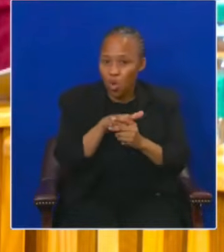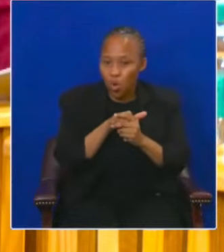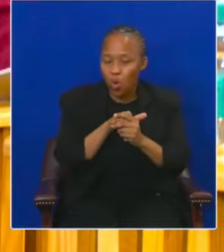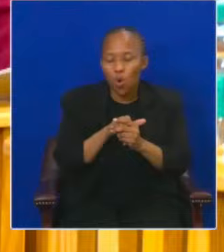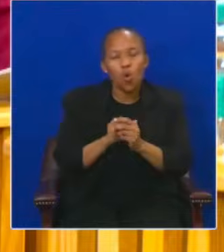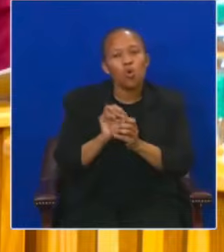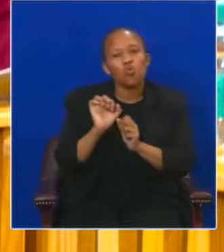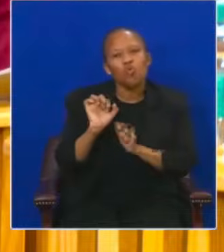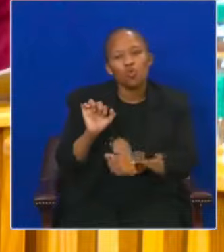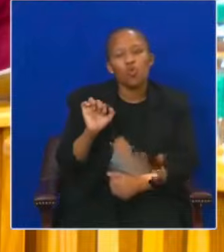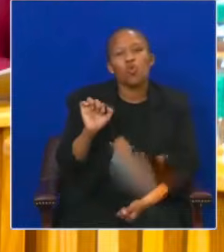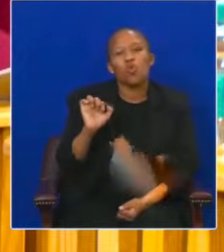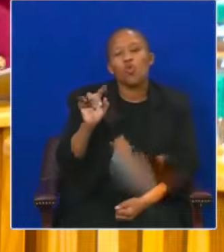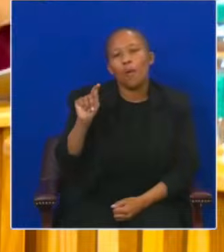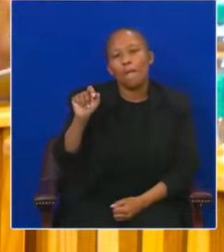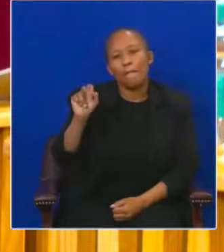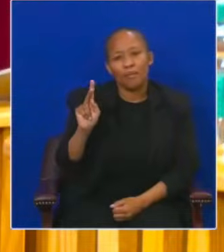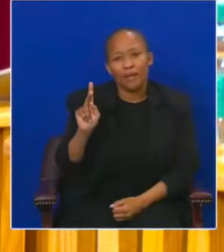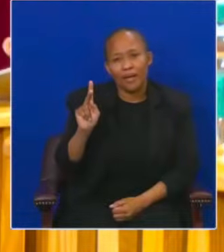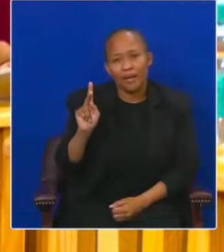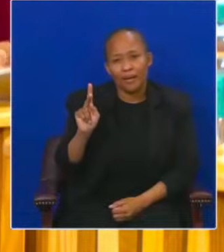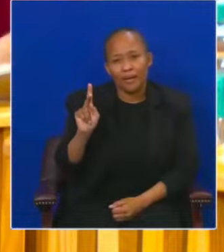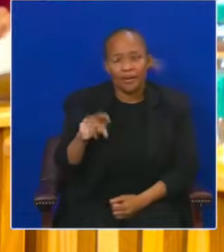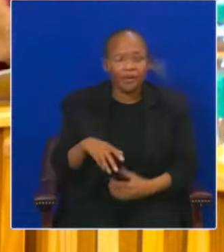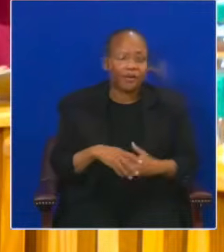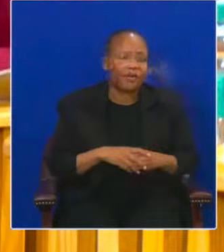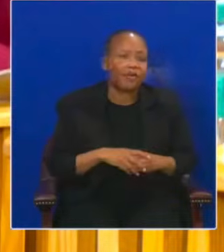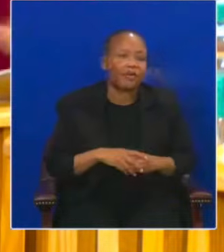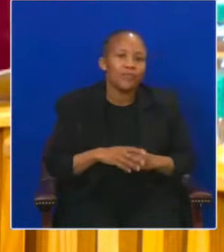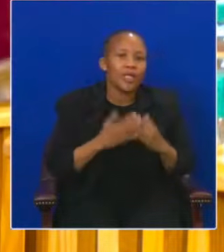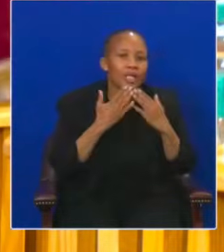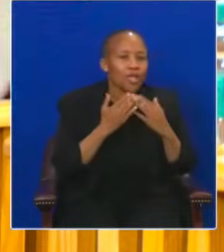Thank you, Commissioners.